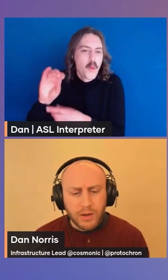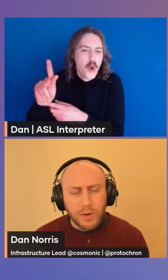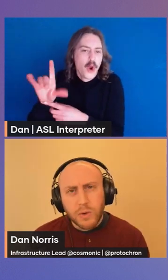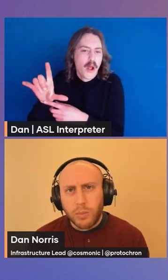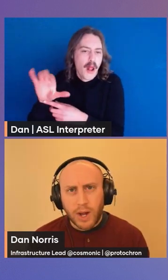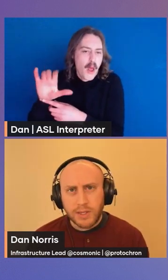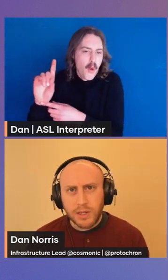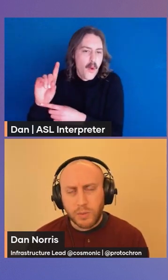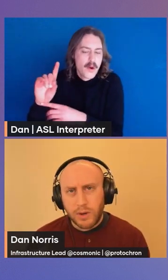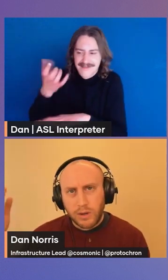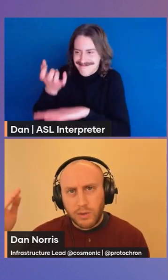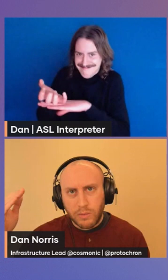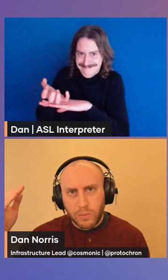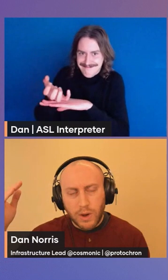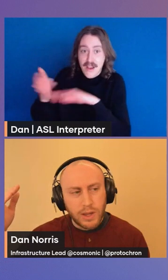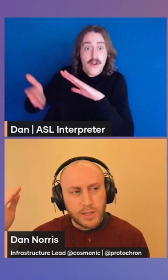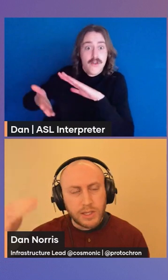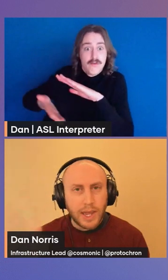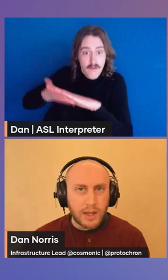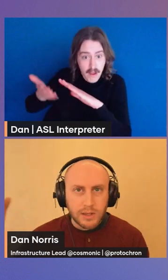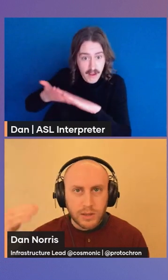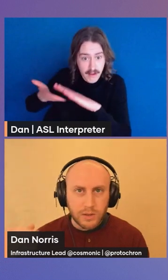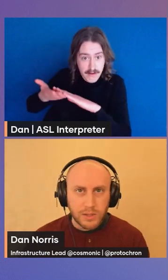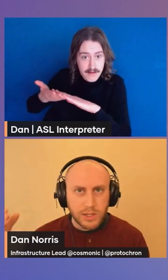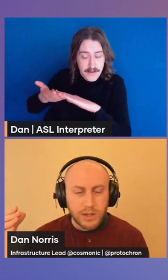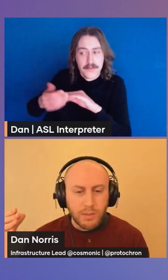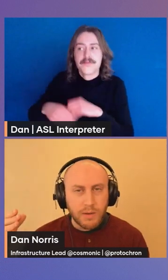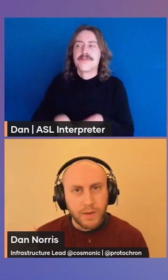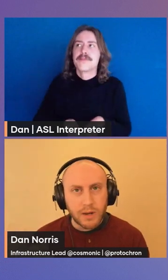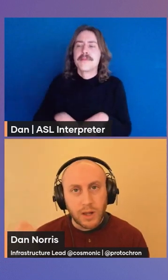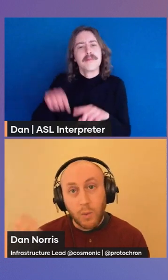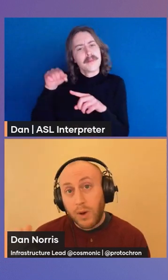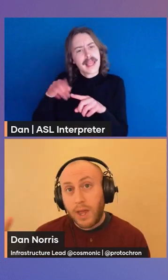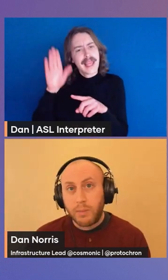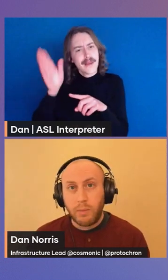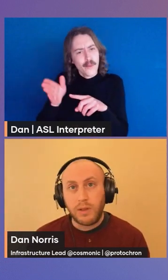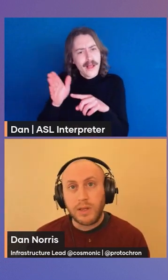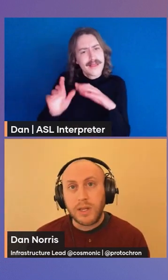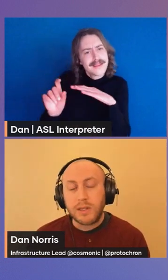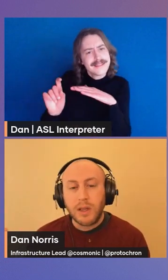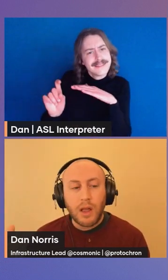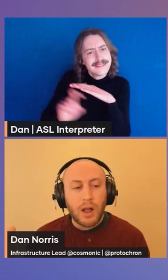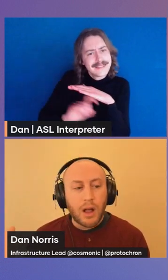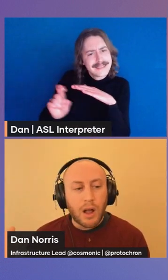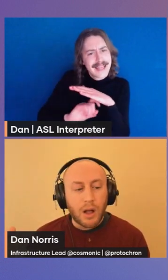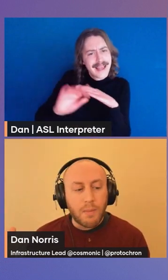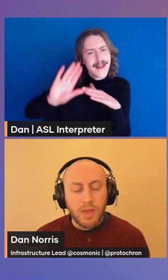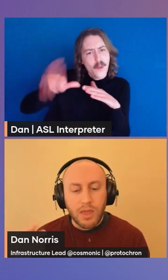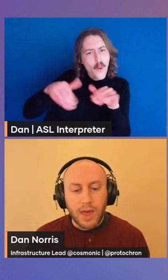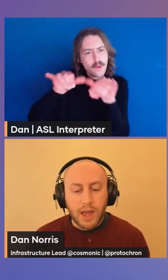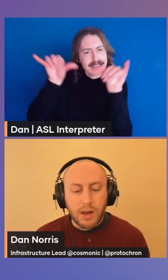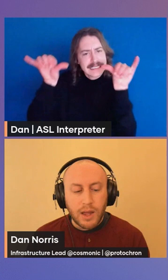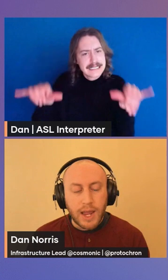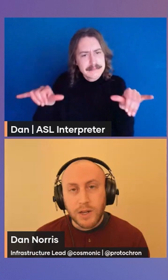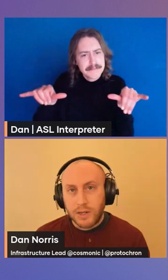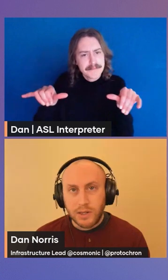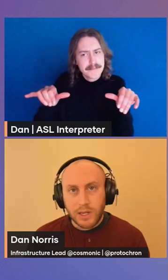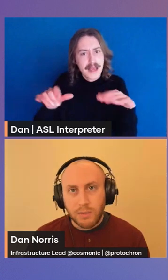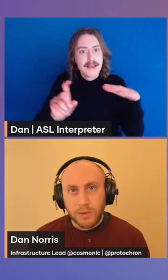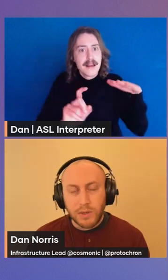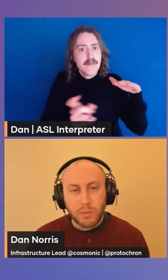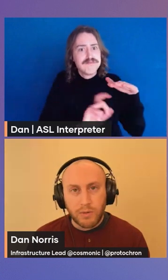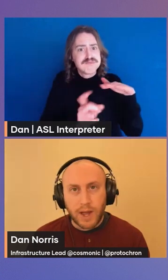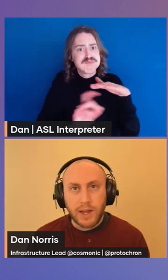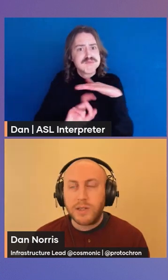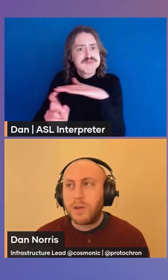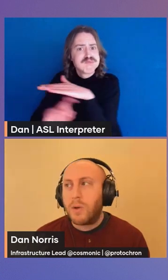It goes through a process where it scans the system and figures out what capabilities that agent is able